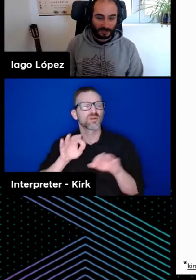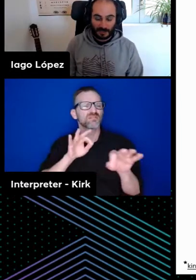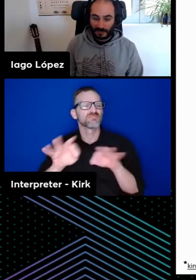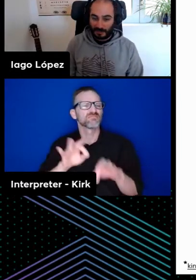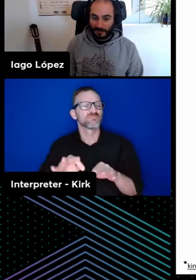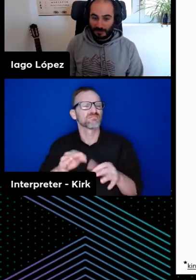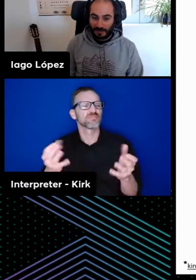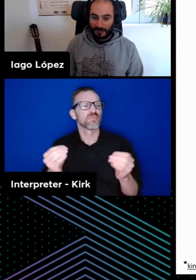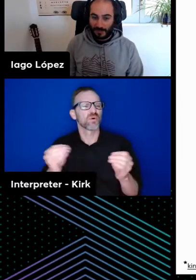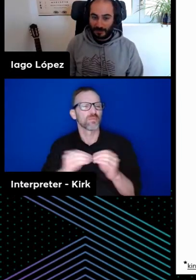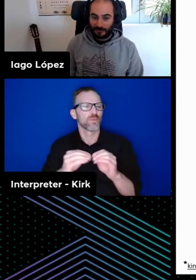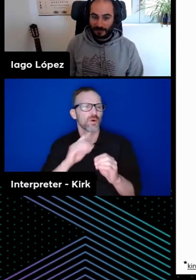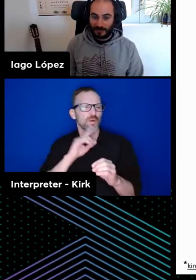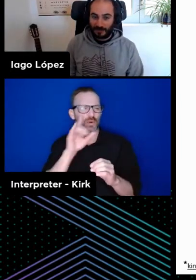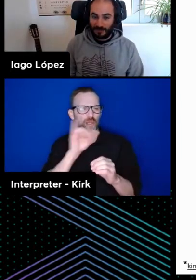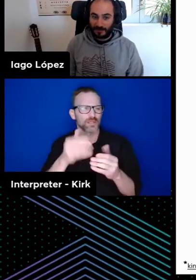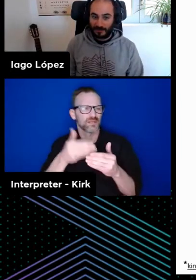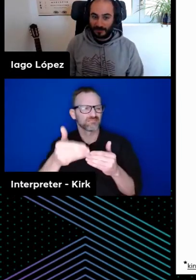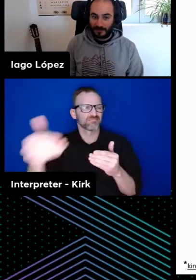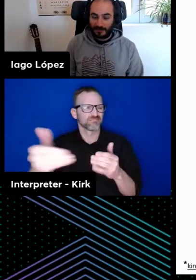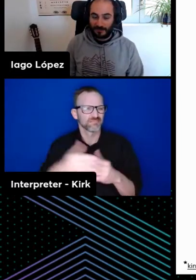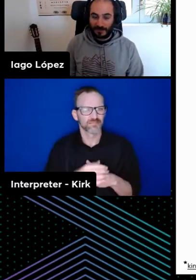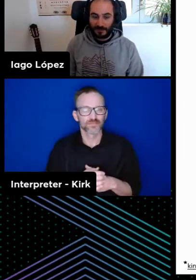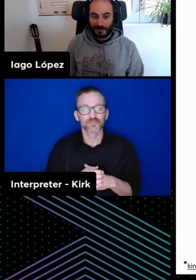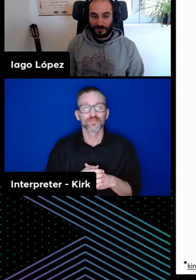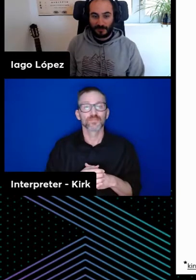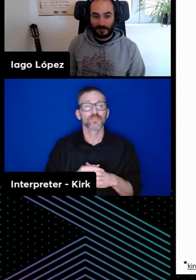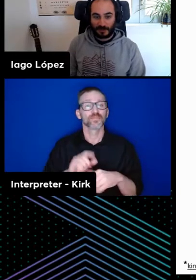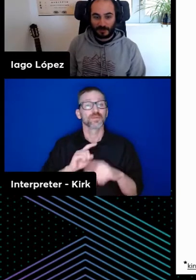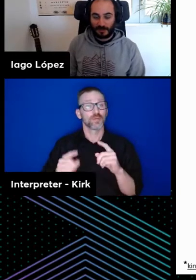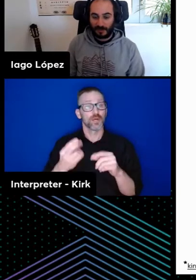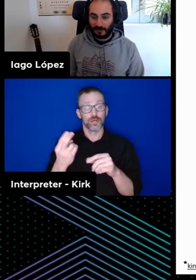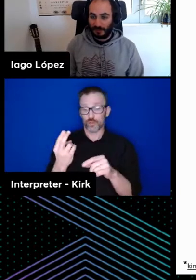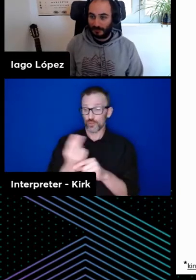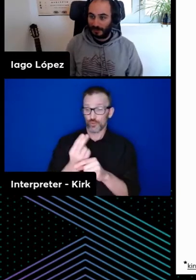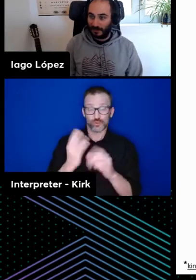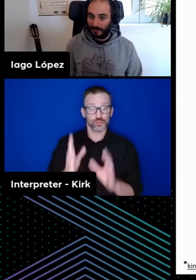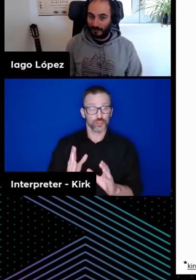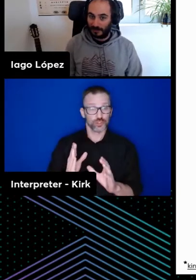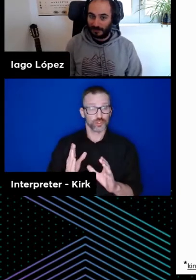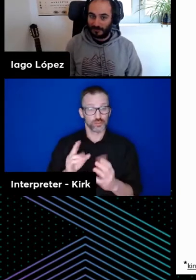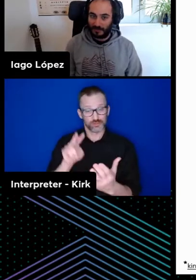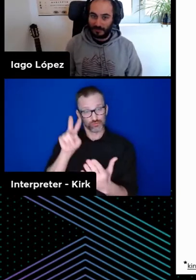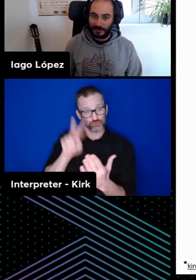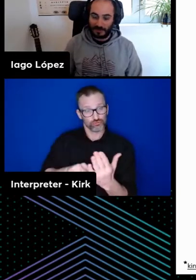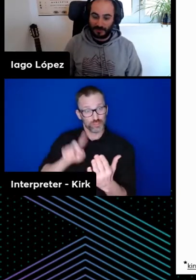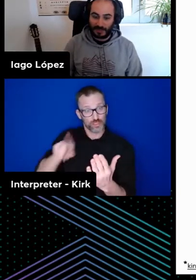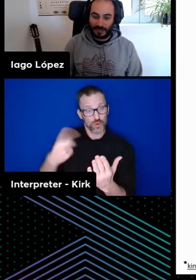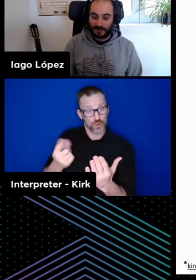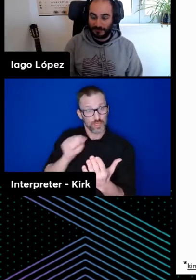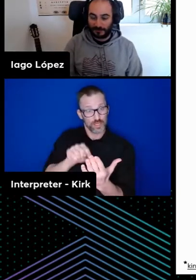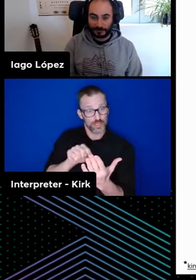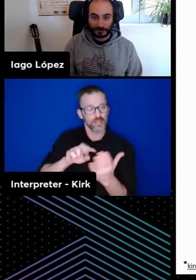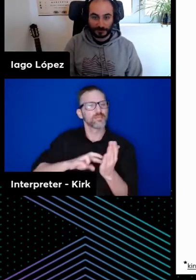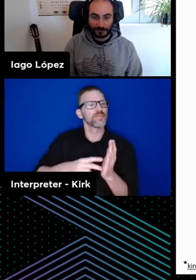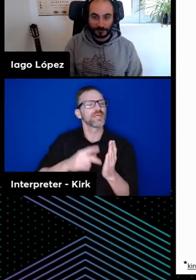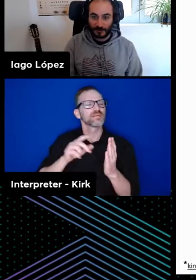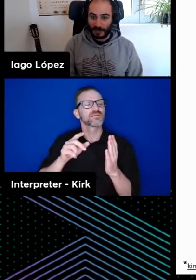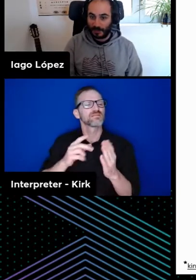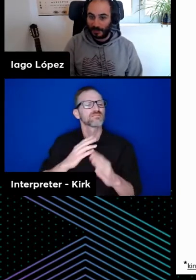slide. But yeah, the fact that the user partition is immutable and read-only protects you from certain attacks.